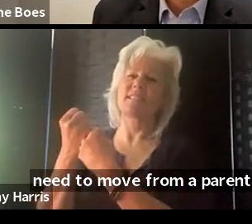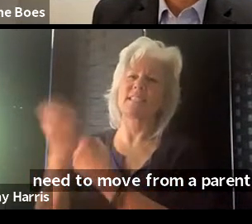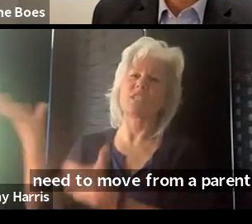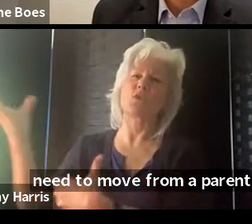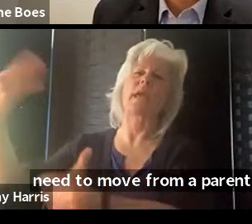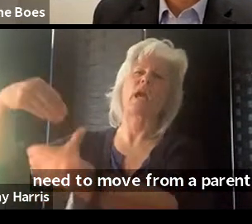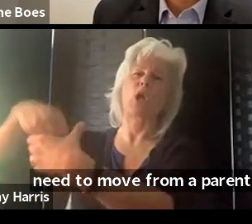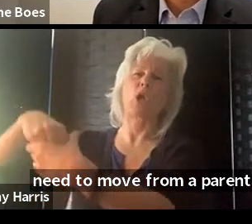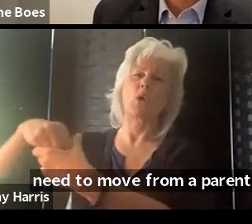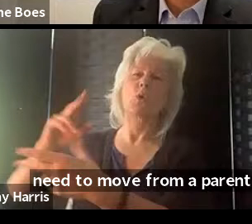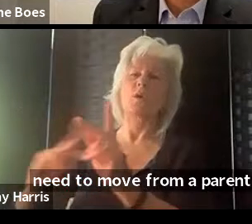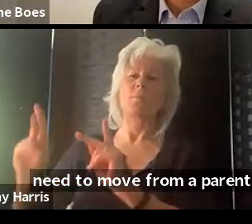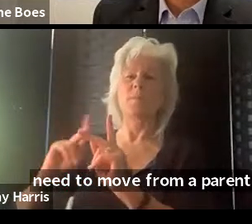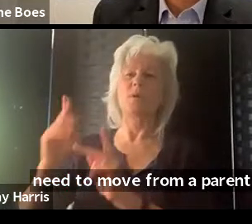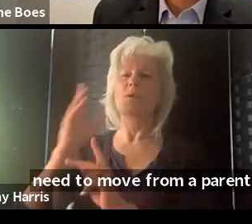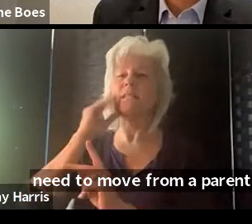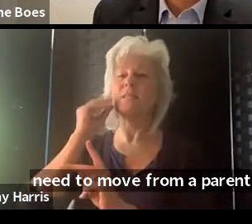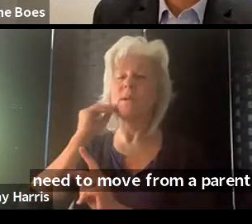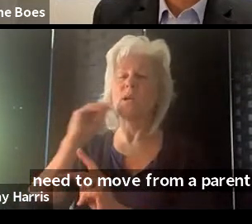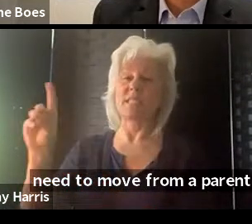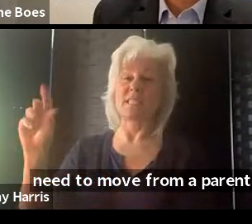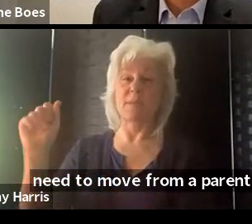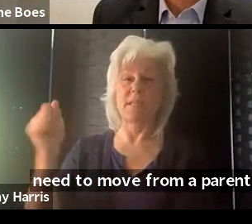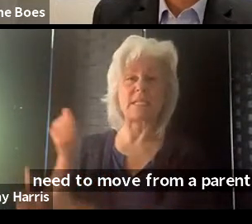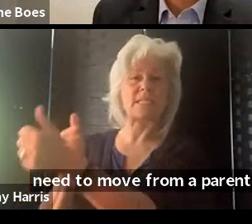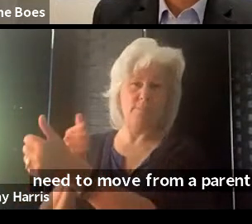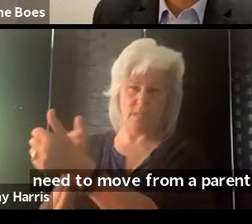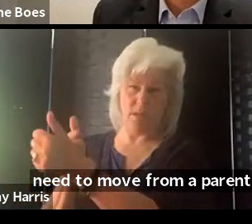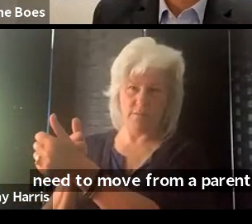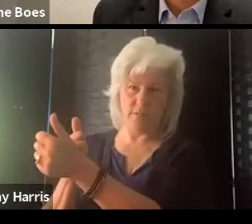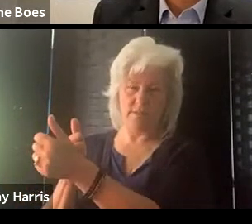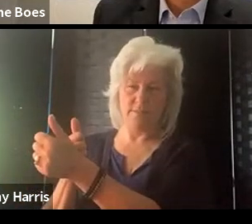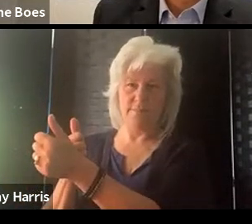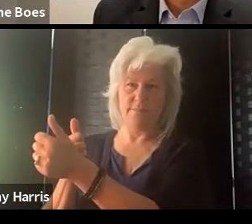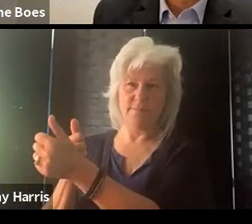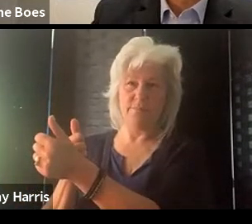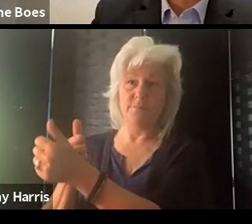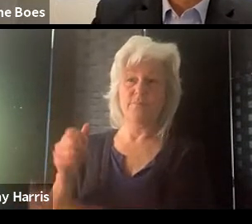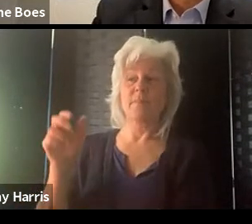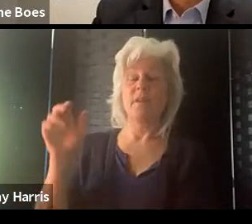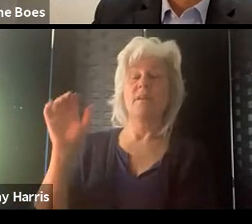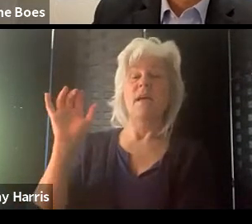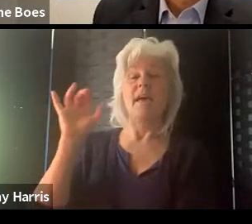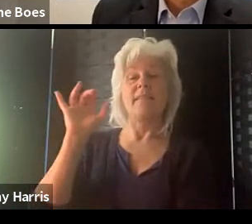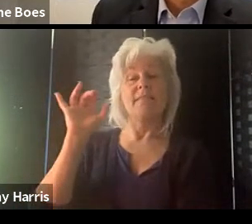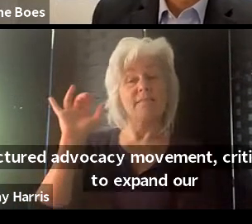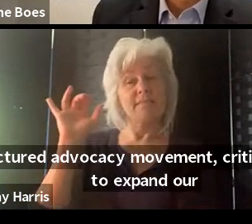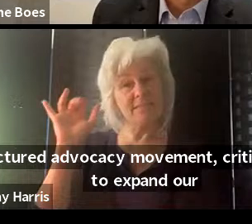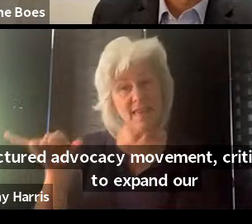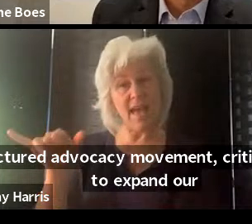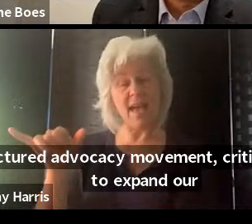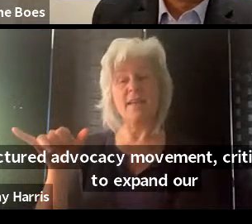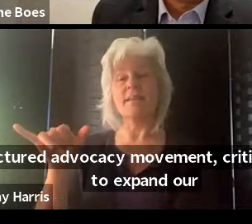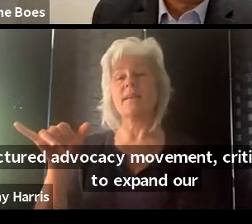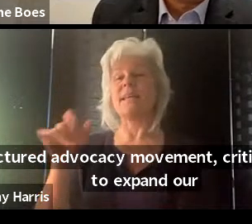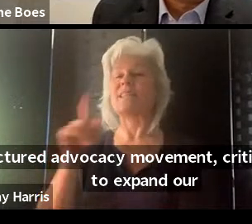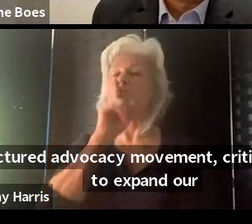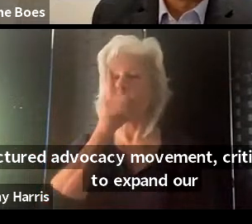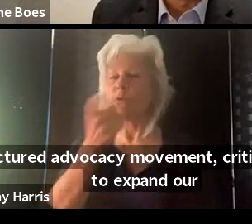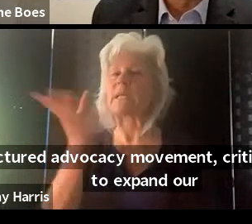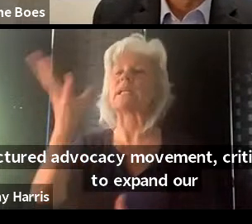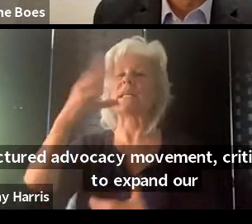include people who experience disabilities themselves. And that brings us to real inclusion.